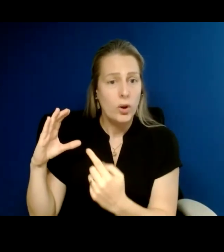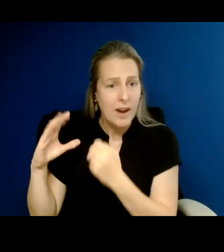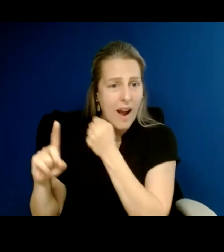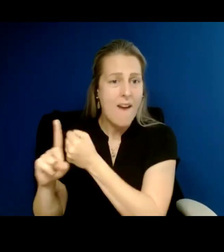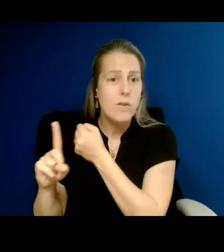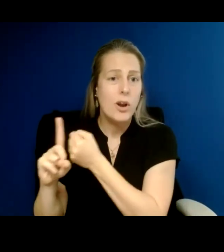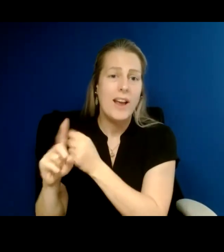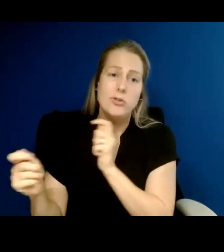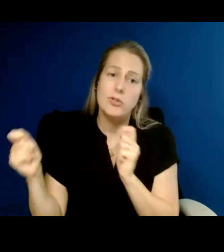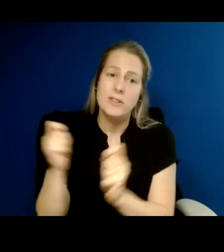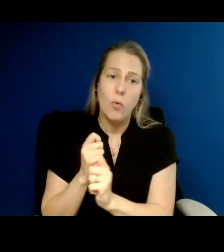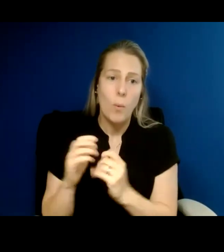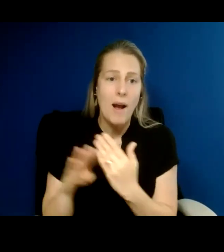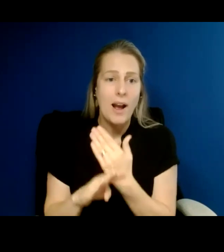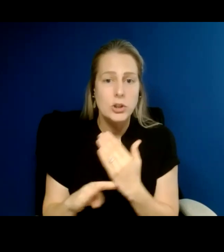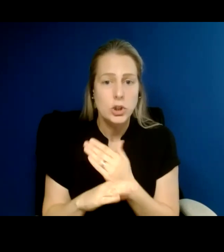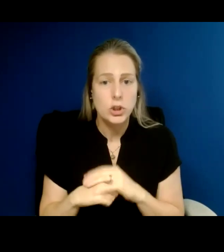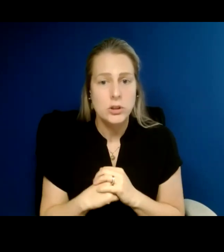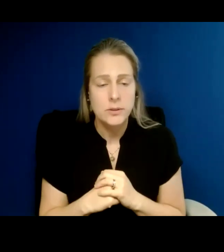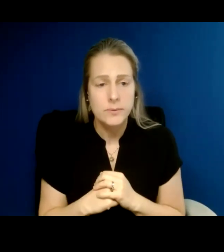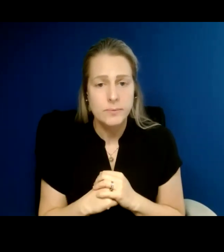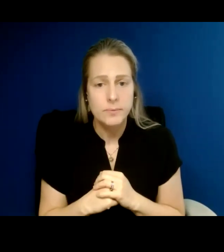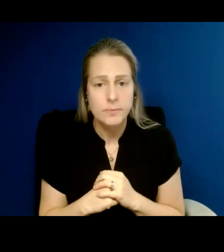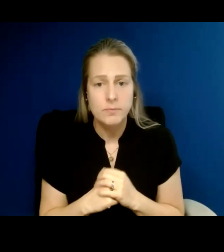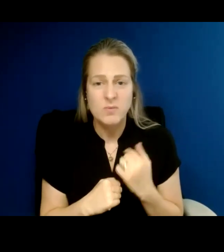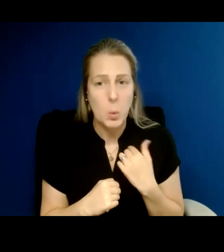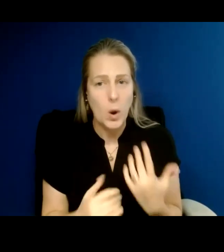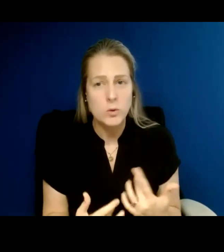places. So I don't see